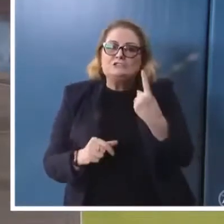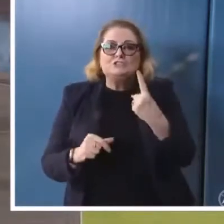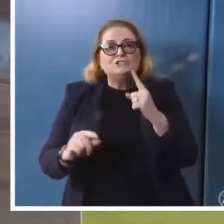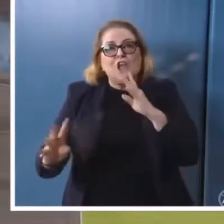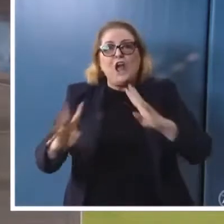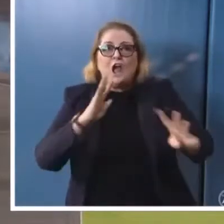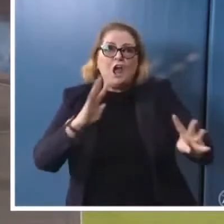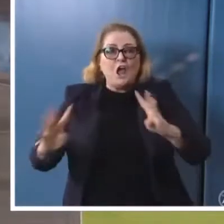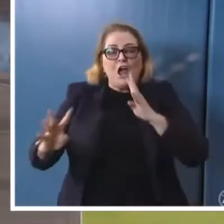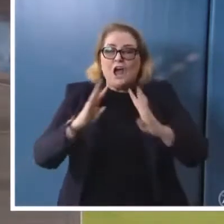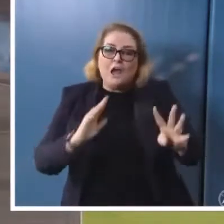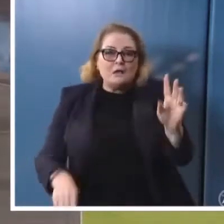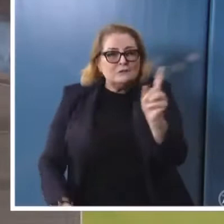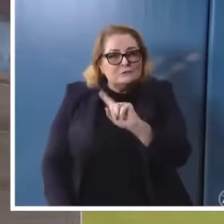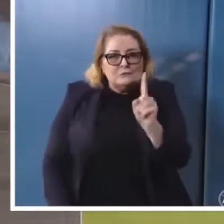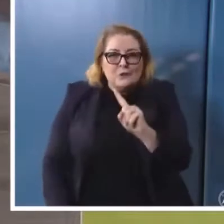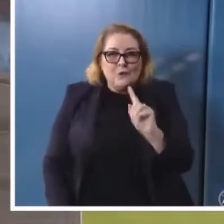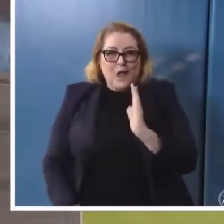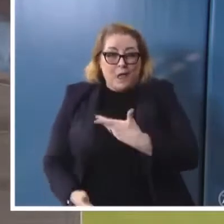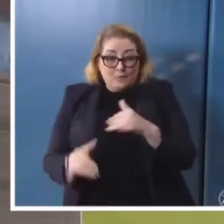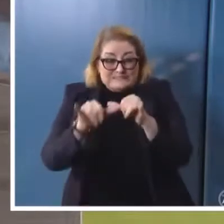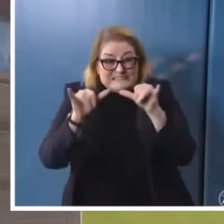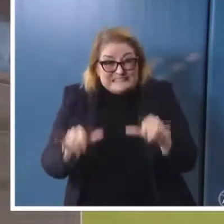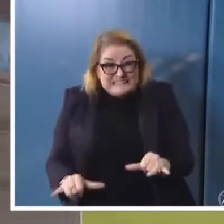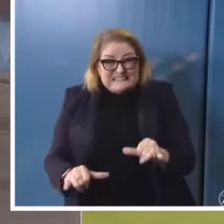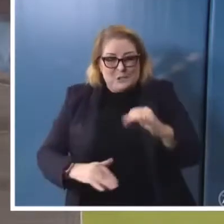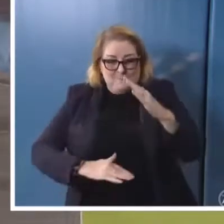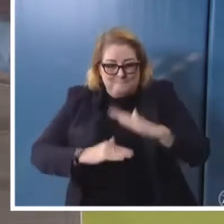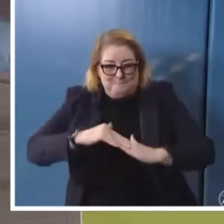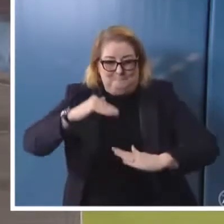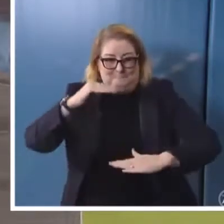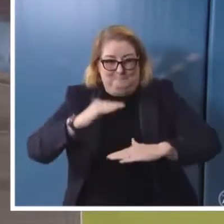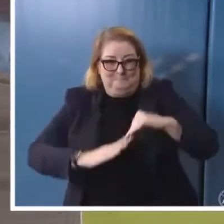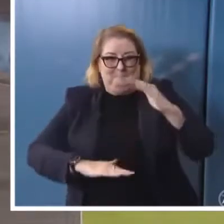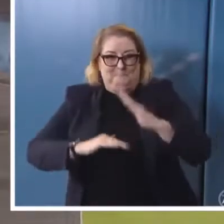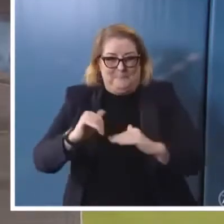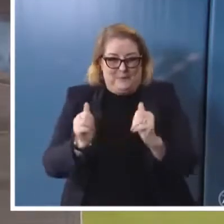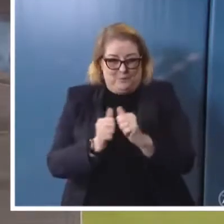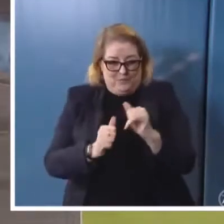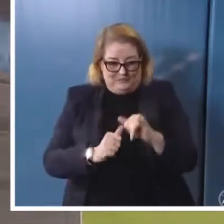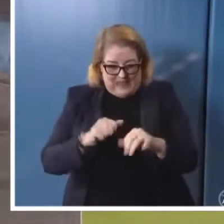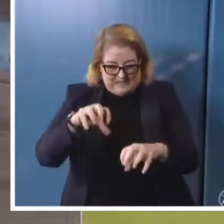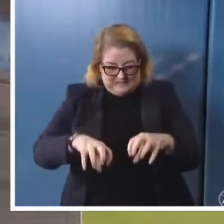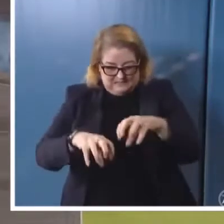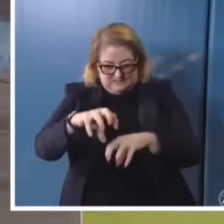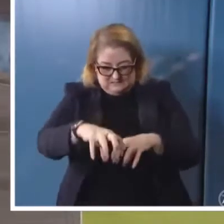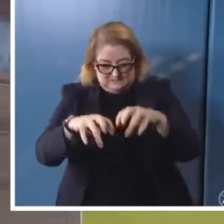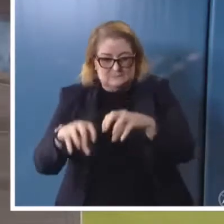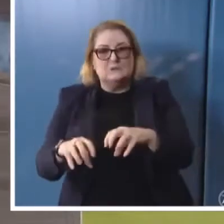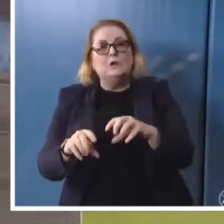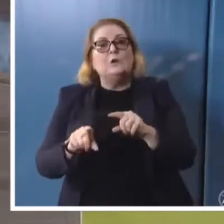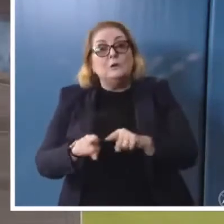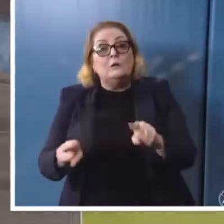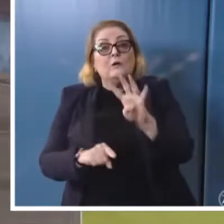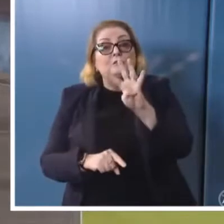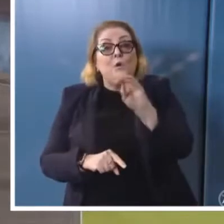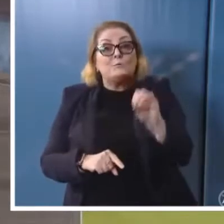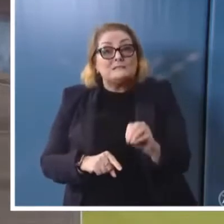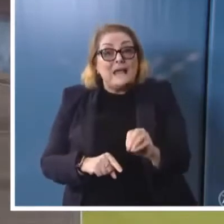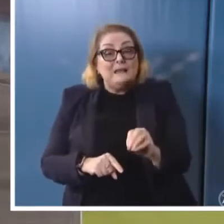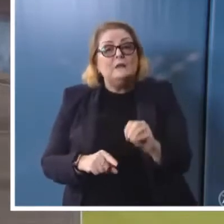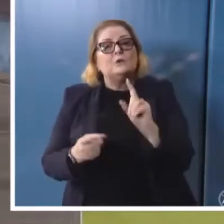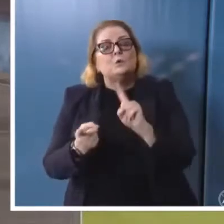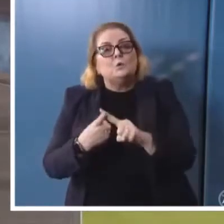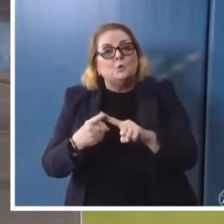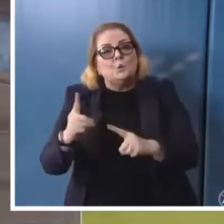entire system around it, setting aside 40% of vaccines to the most impacted communities. You know,